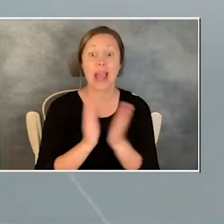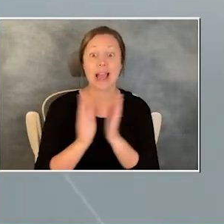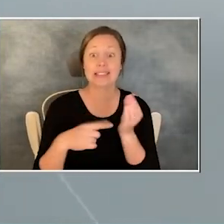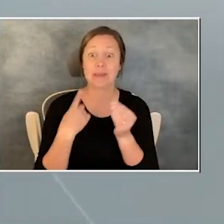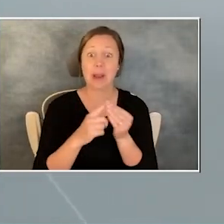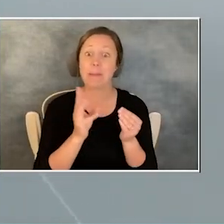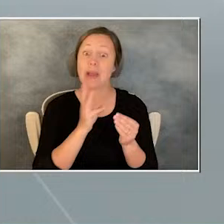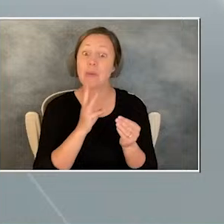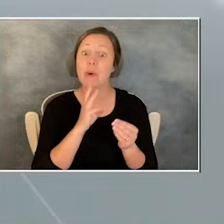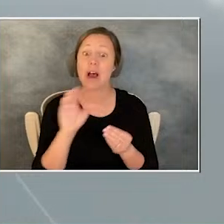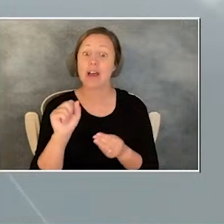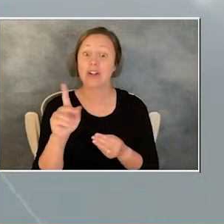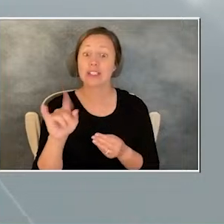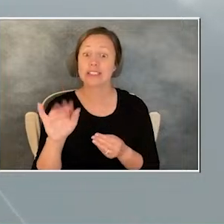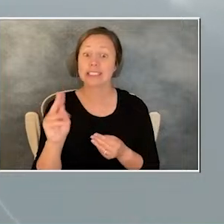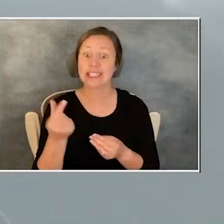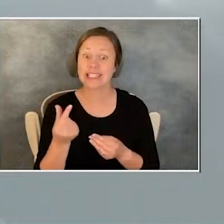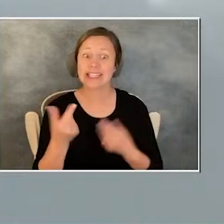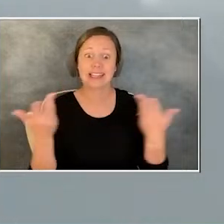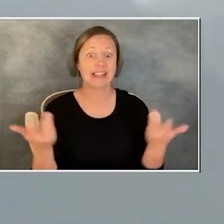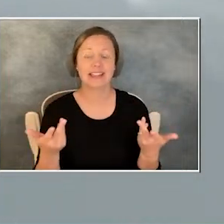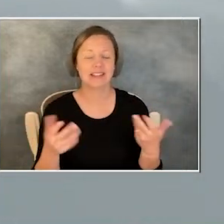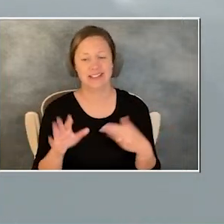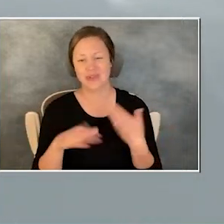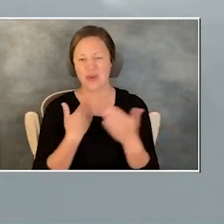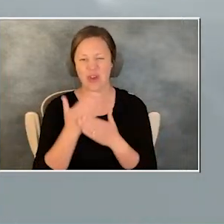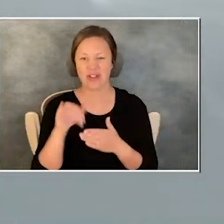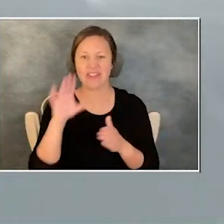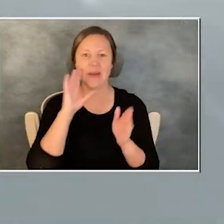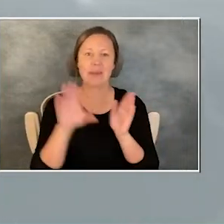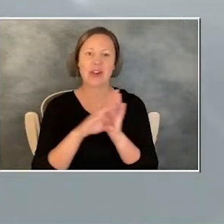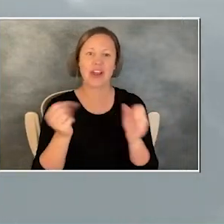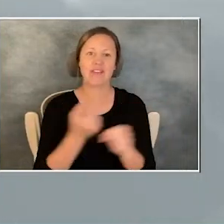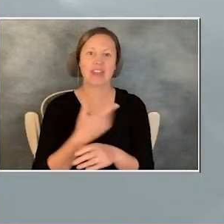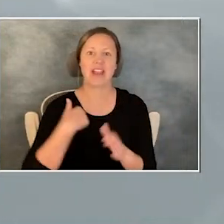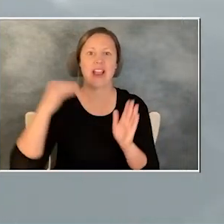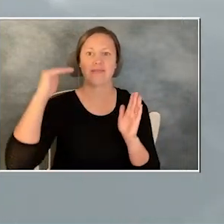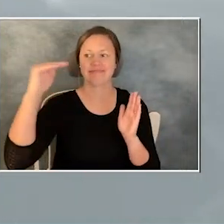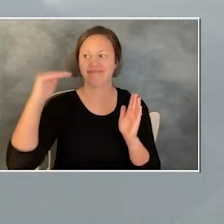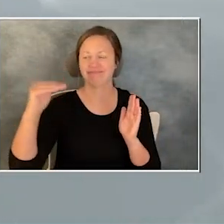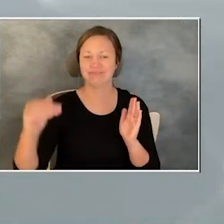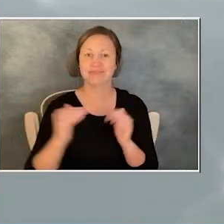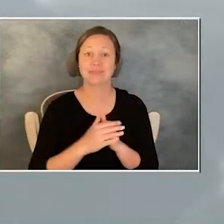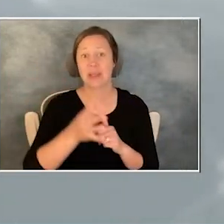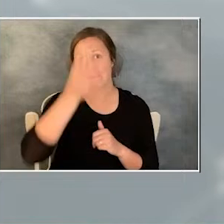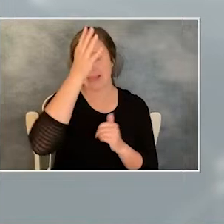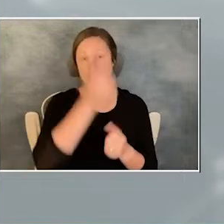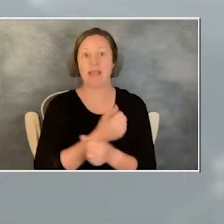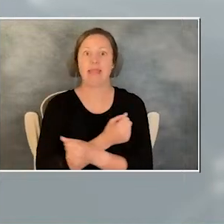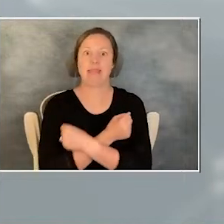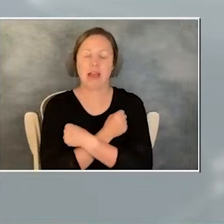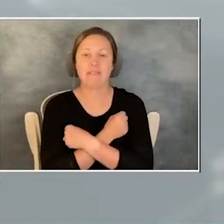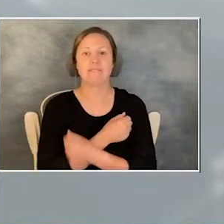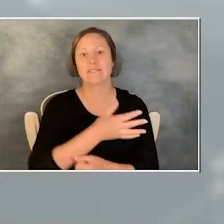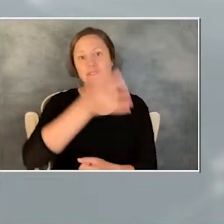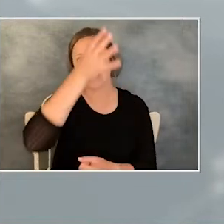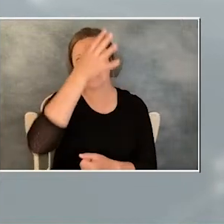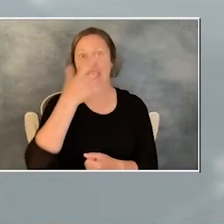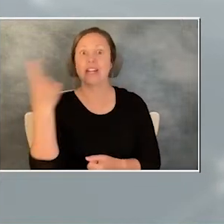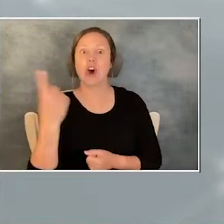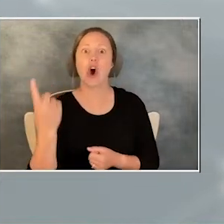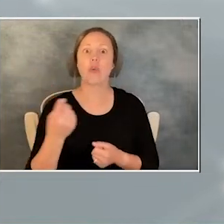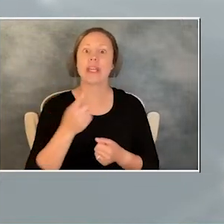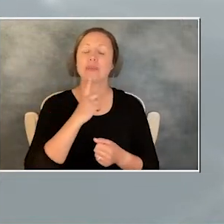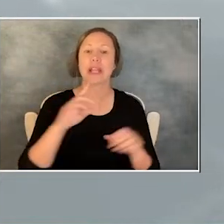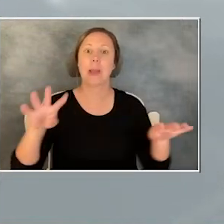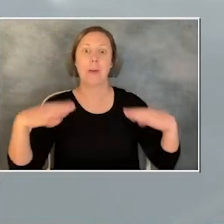skiing things and pictures, and my dad loved it because he's always liked holding court. and entertaining people and talking